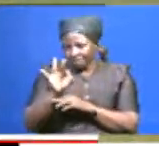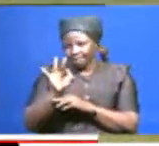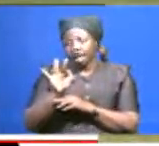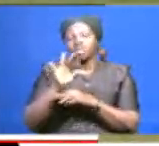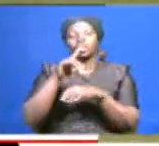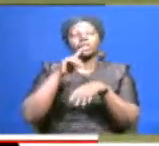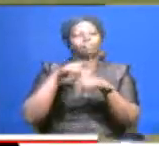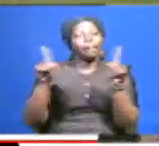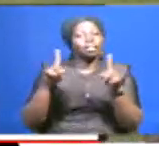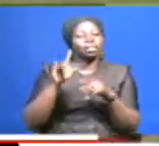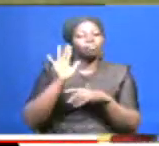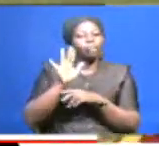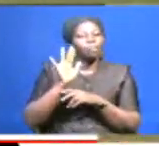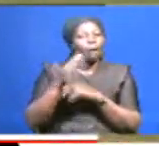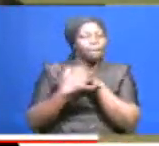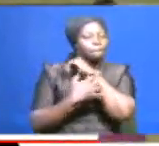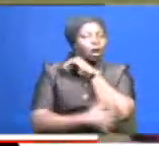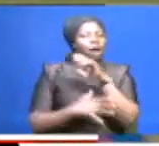their miserable run.